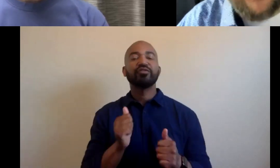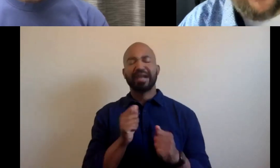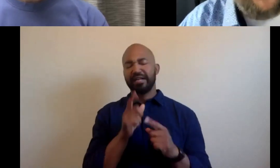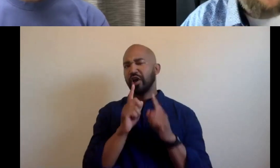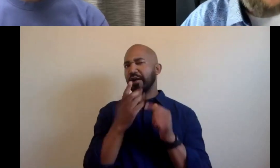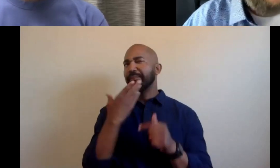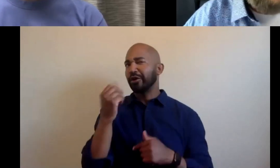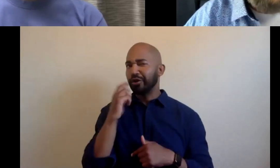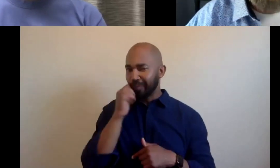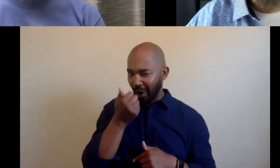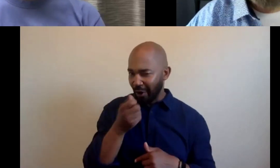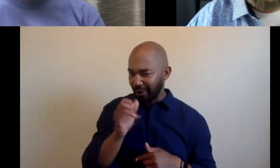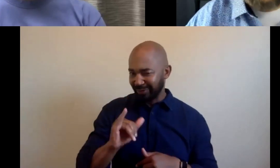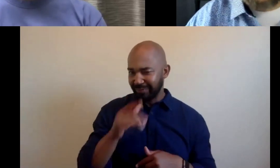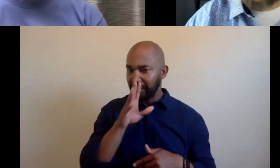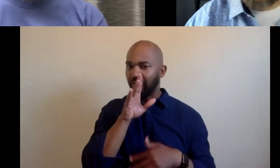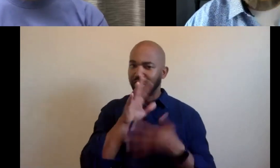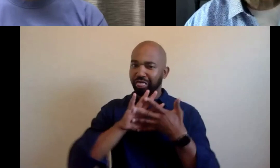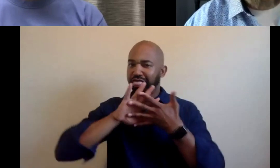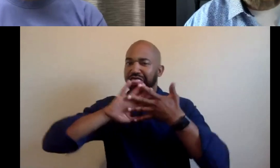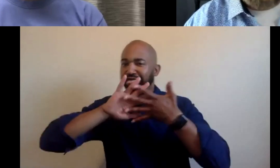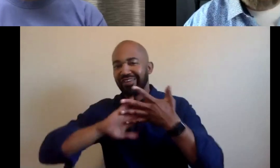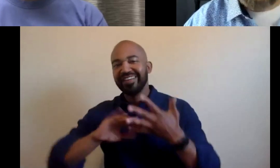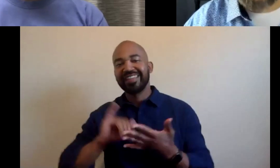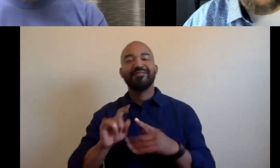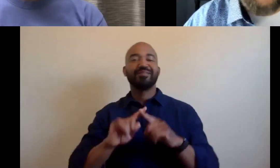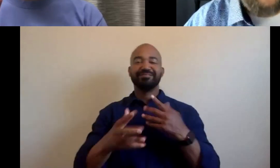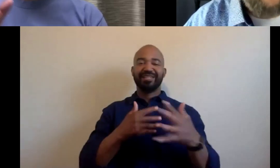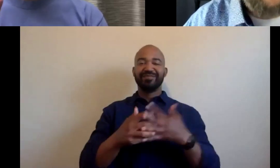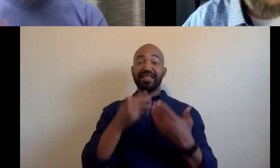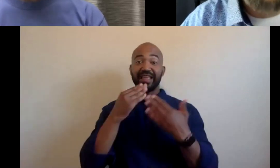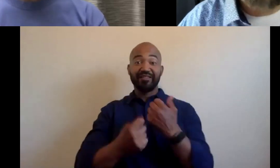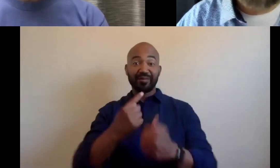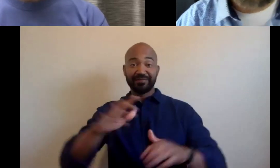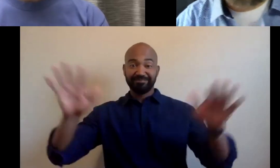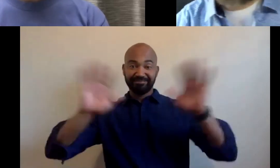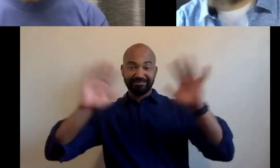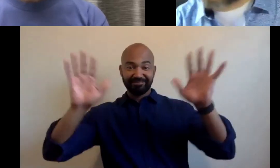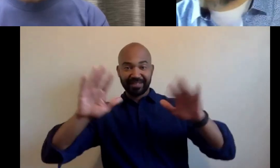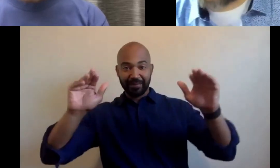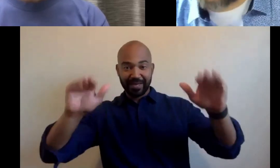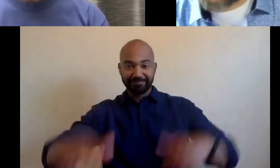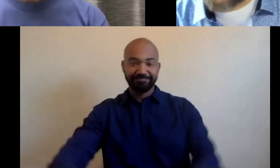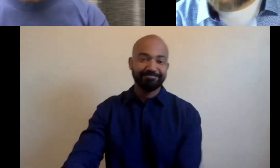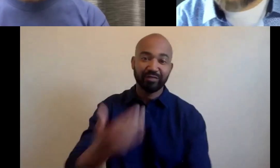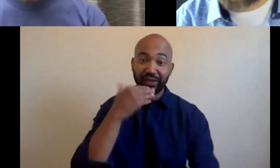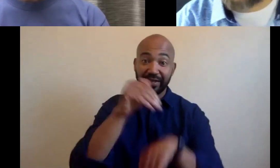tomorrow. So good. Thank you, everybody. Thank you. Bye. Bye.